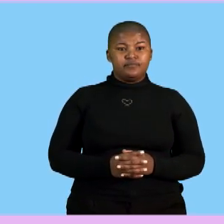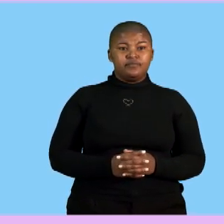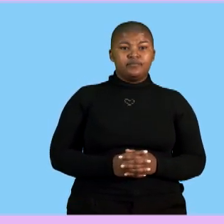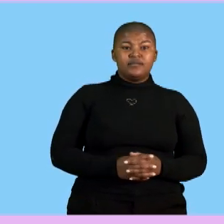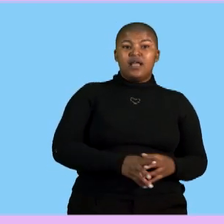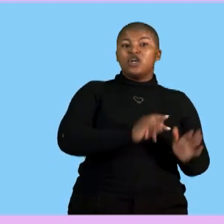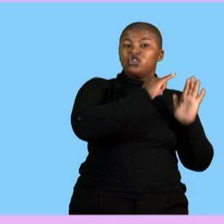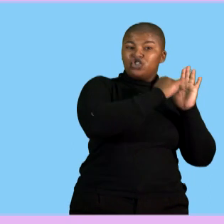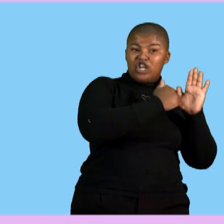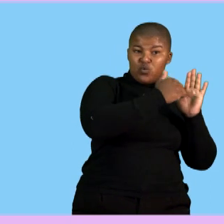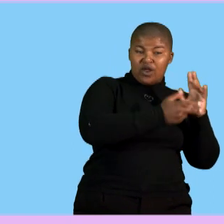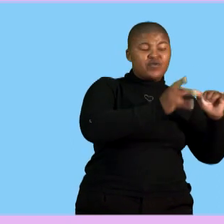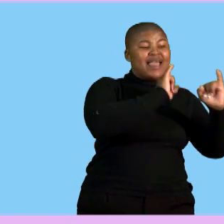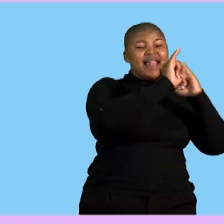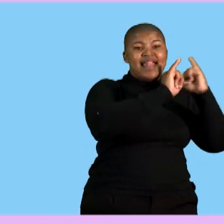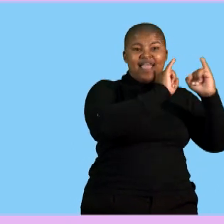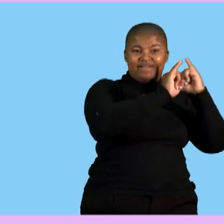January 2015 is